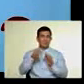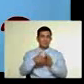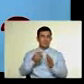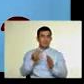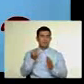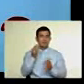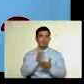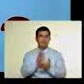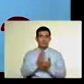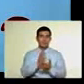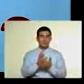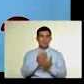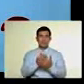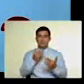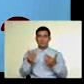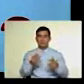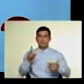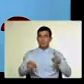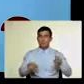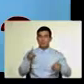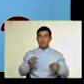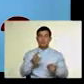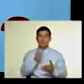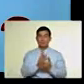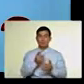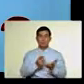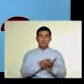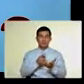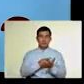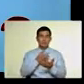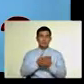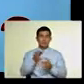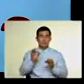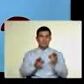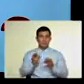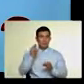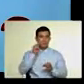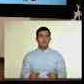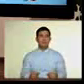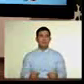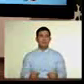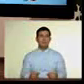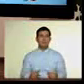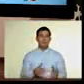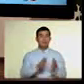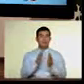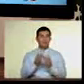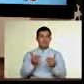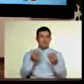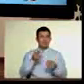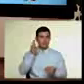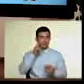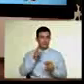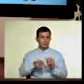foydali qazilmalardan ayrimlarini daftaringizga chizib o'rganishni tavsiya etaman. Shuning bilan bugungi